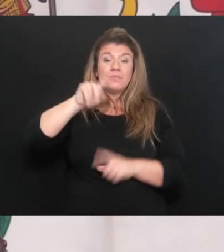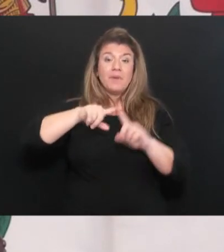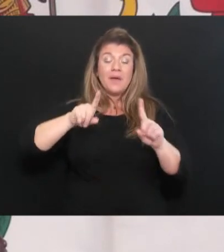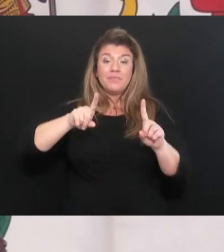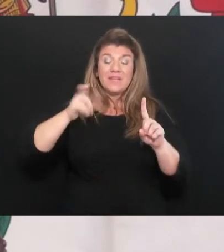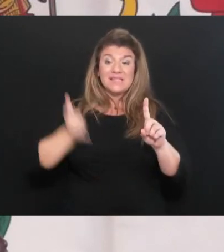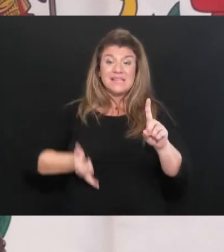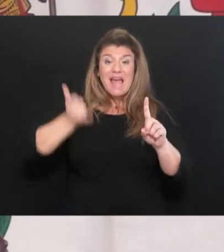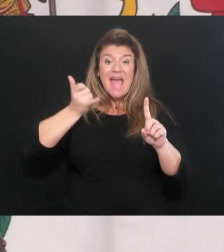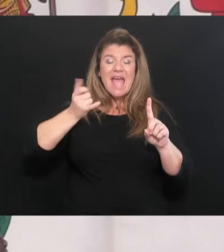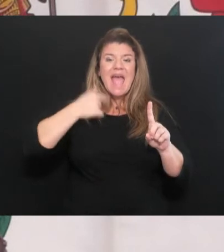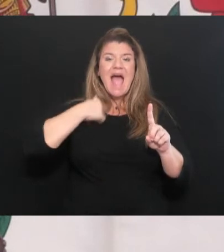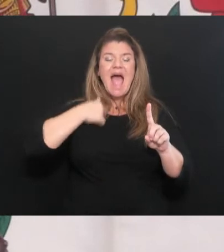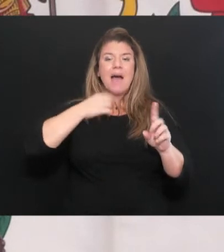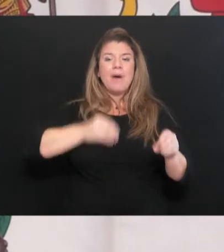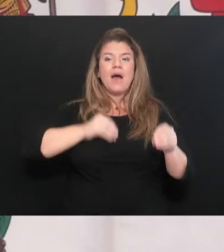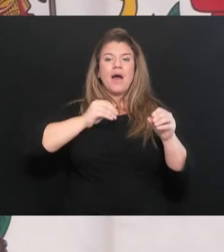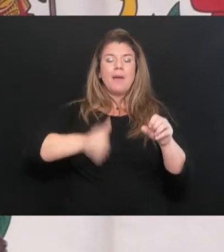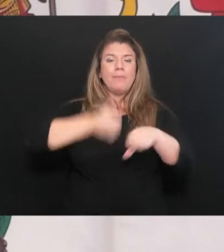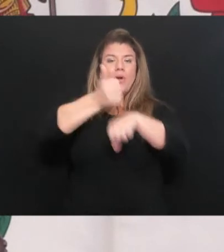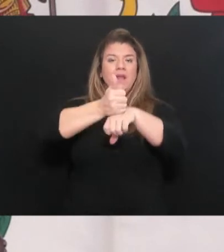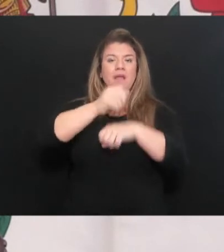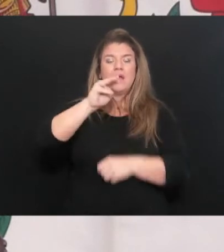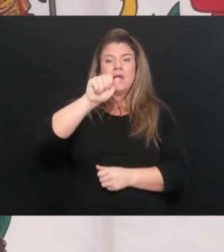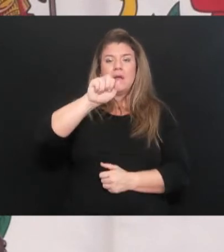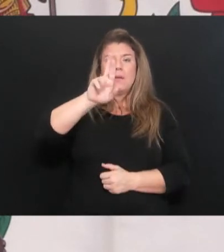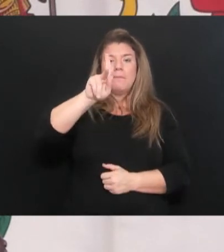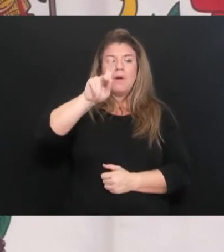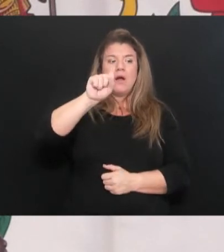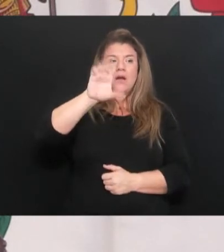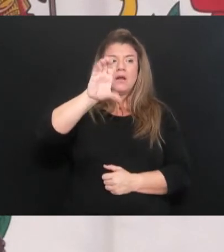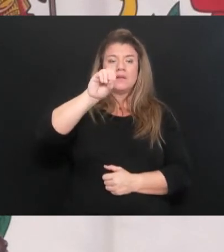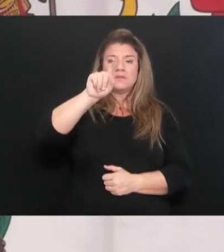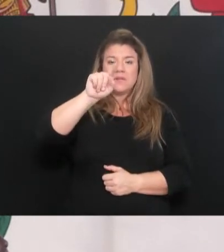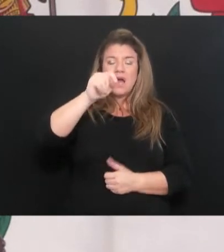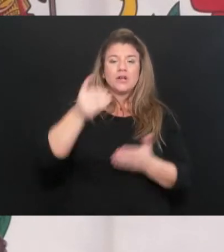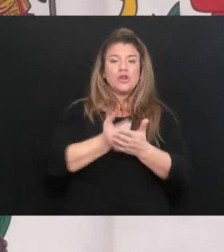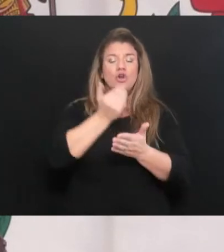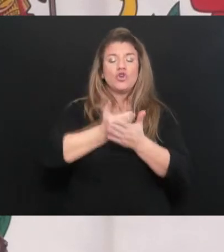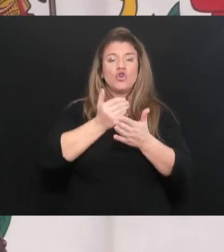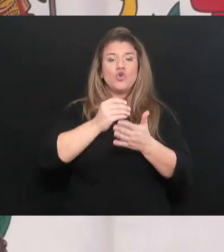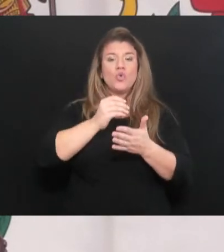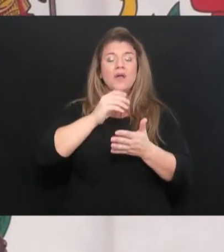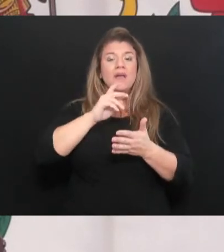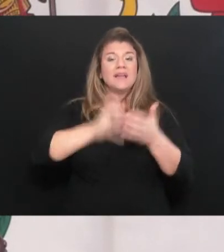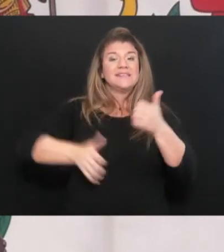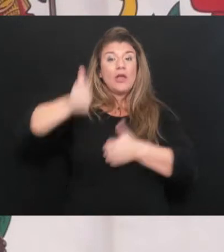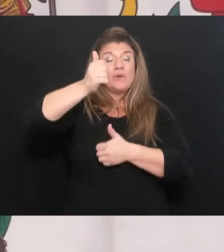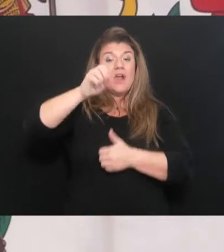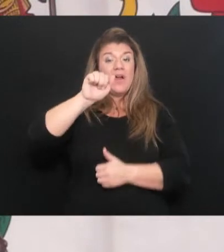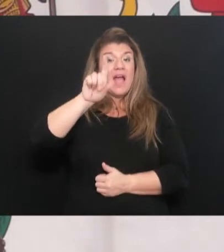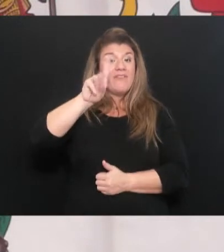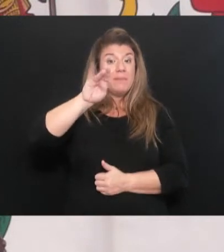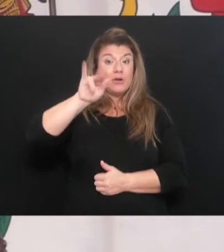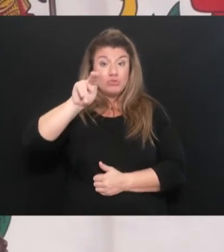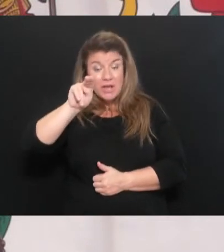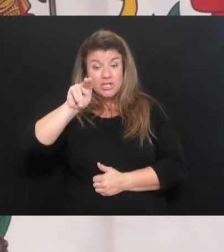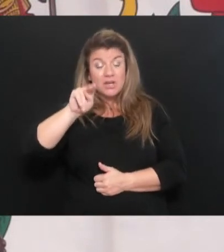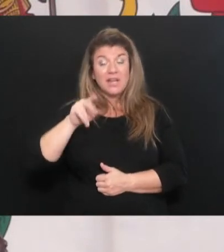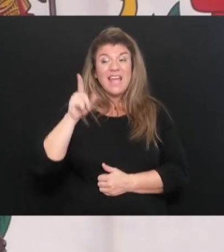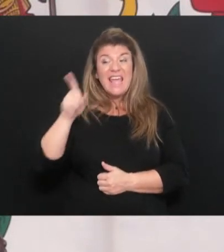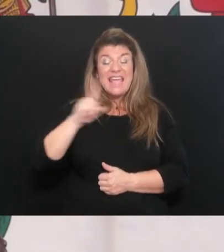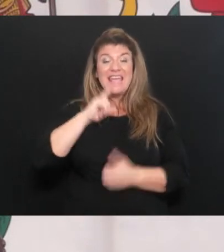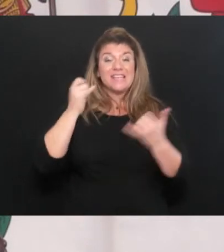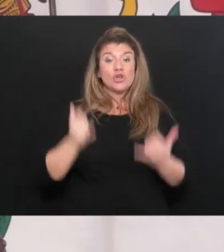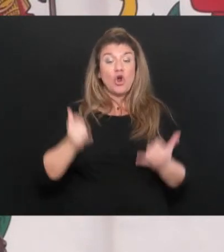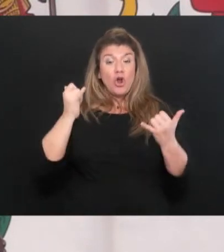but today I'm appointing Mark Scott as our new Secretary of Administration. And Mark is currently